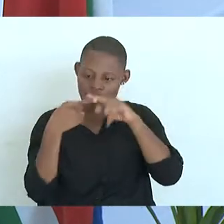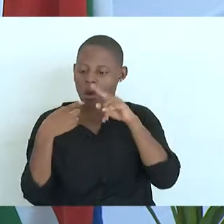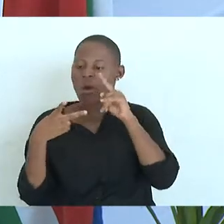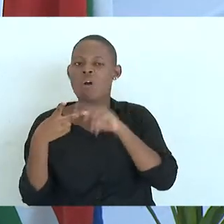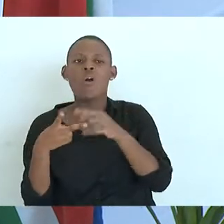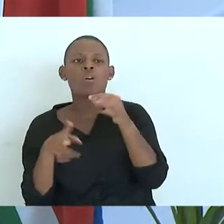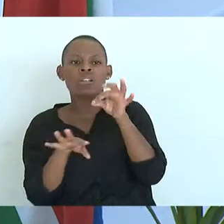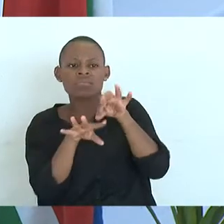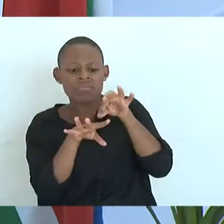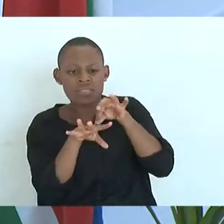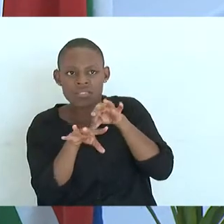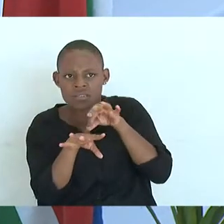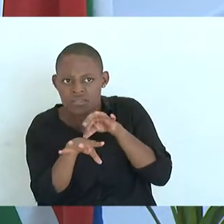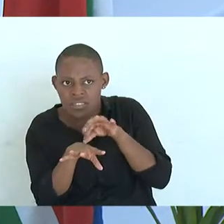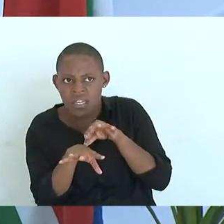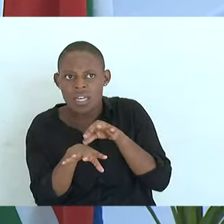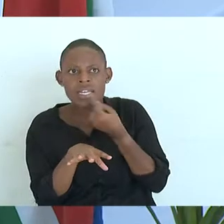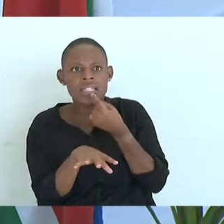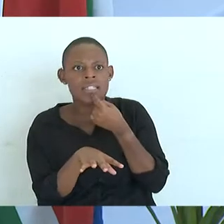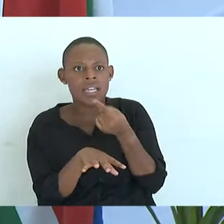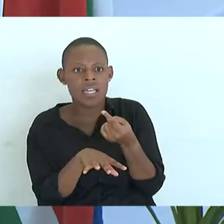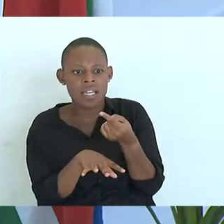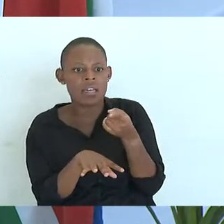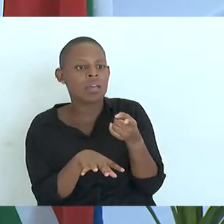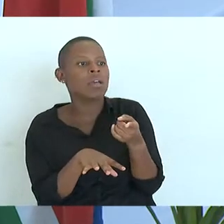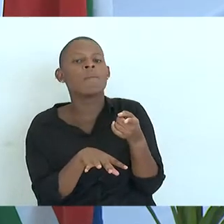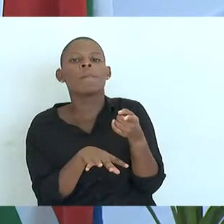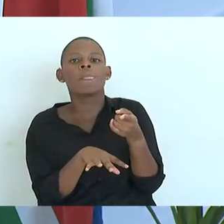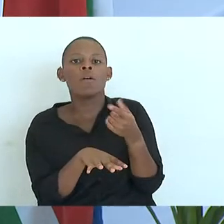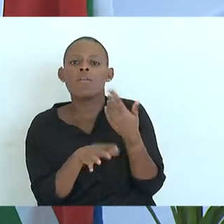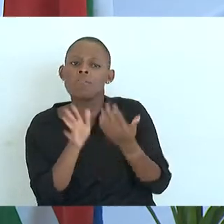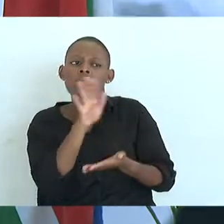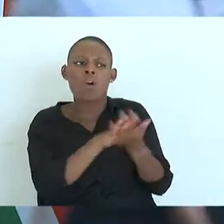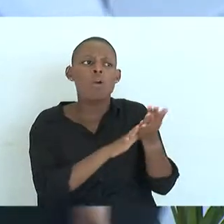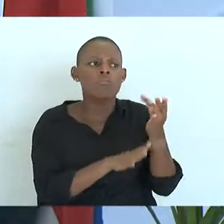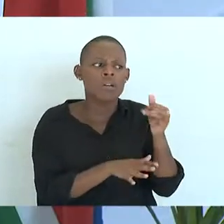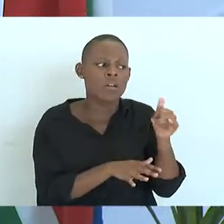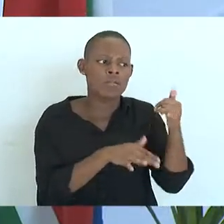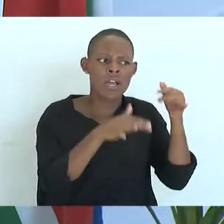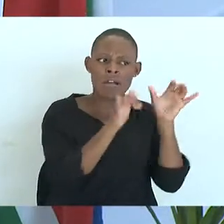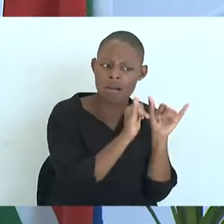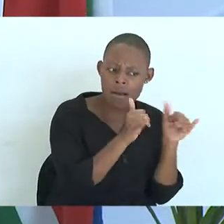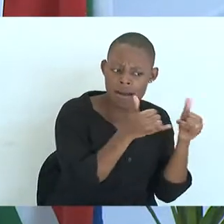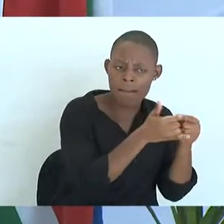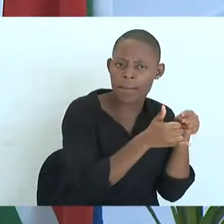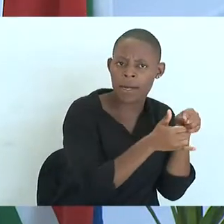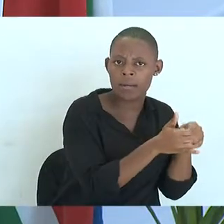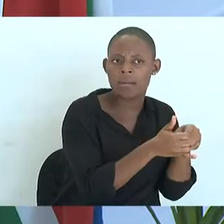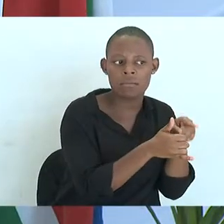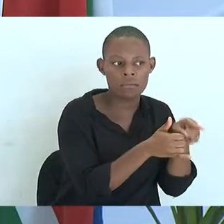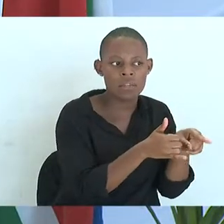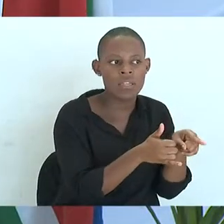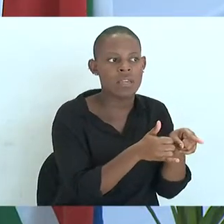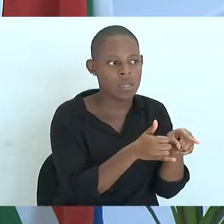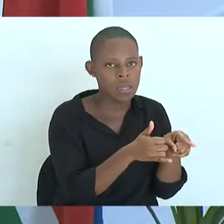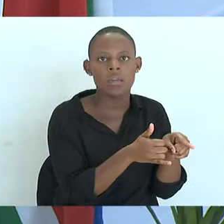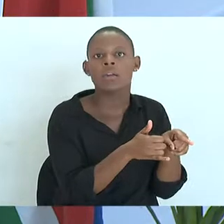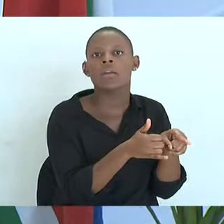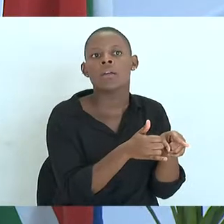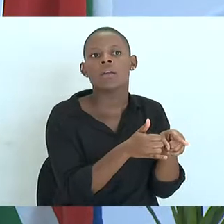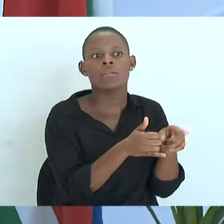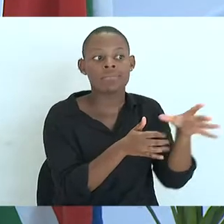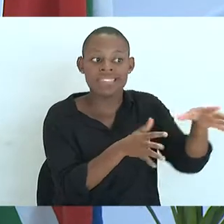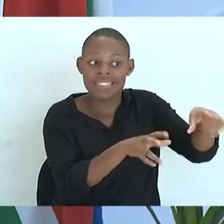olanda inkomo kumuntu othize, then lo muntu uzobenefita ngawe. When